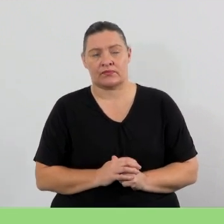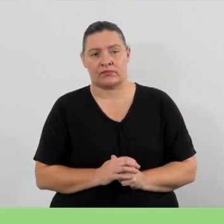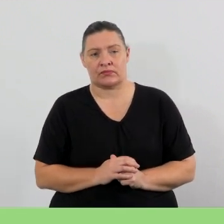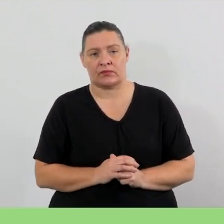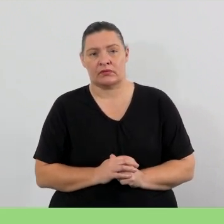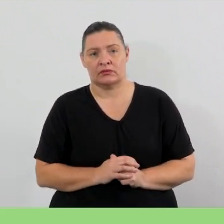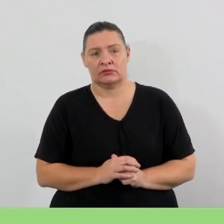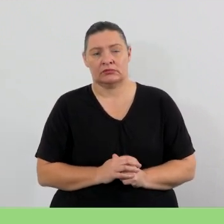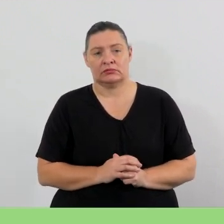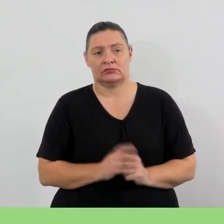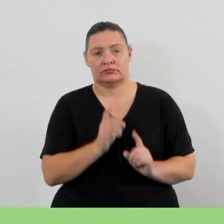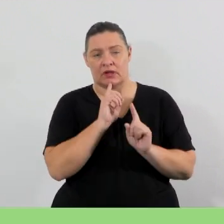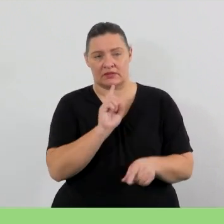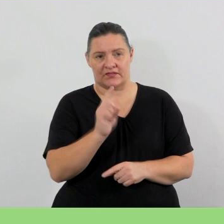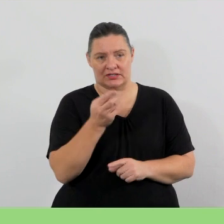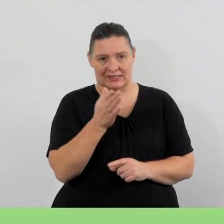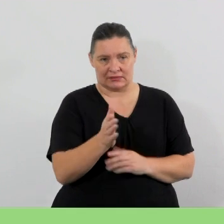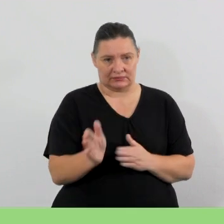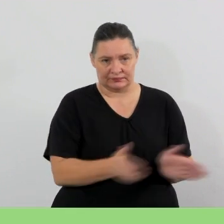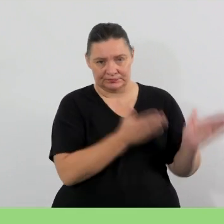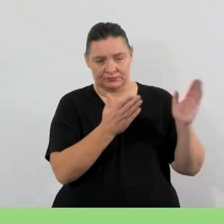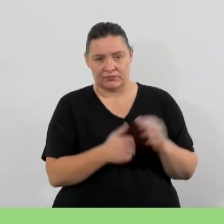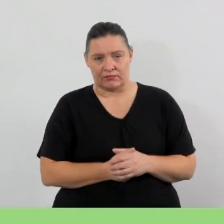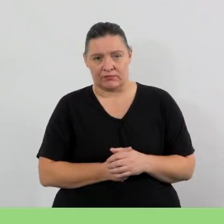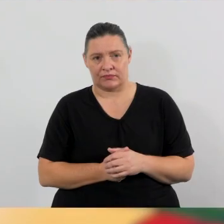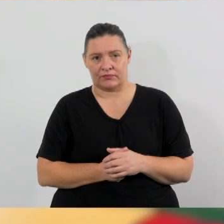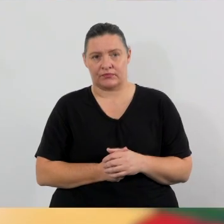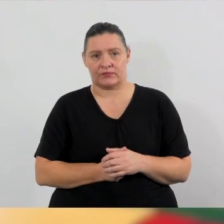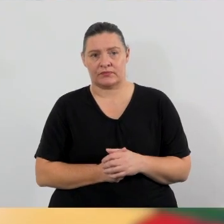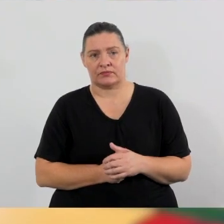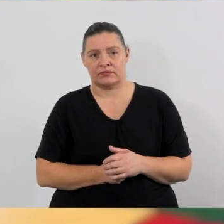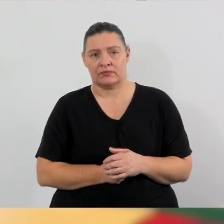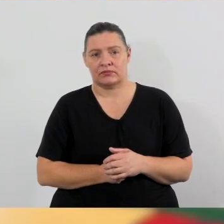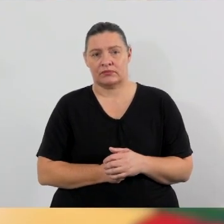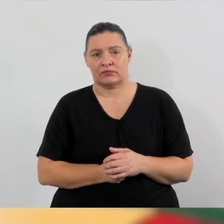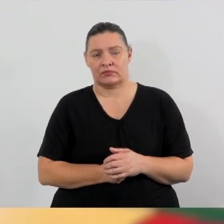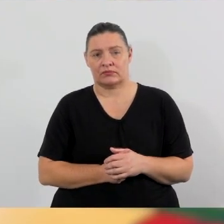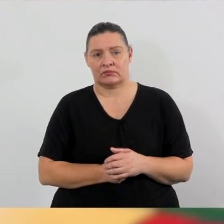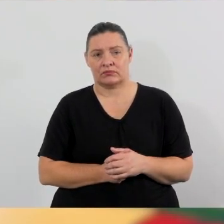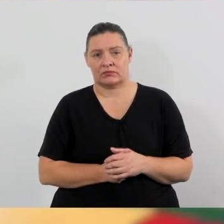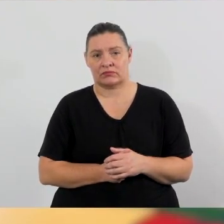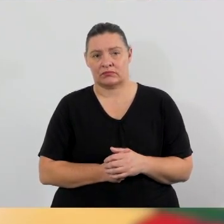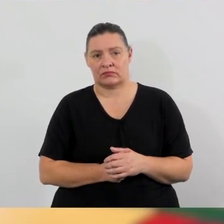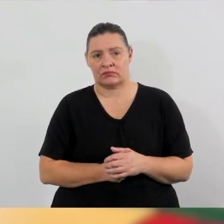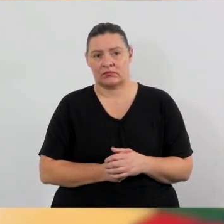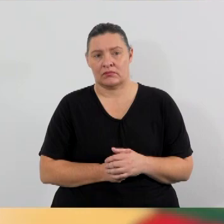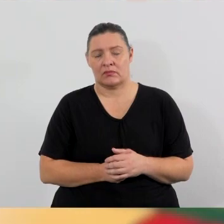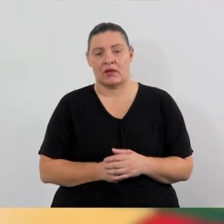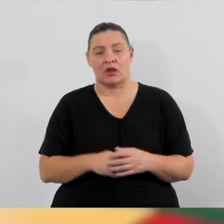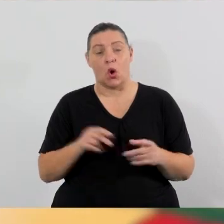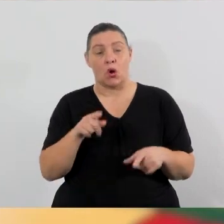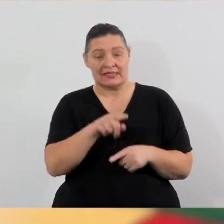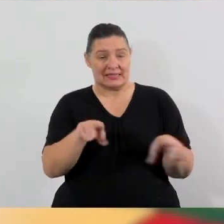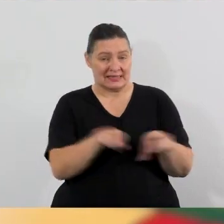Right, so we have answered the first question of this activity, and now we are going to move on to our second question of